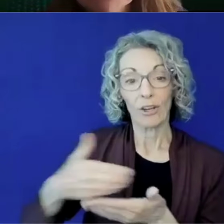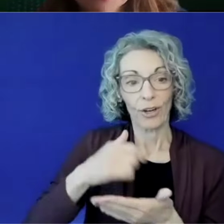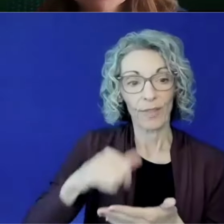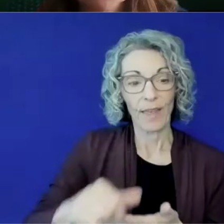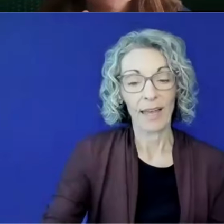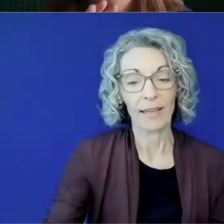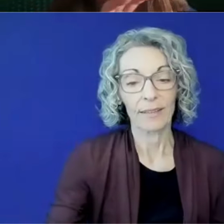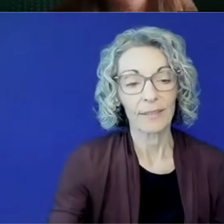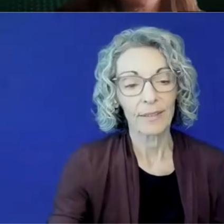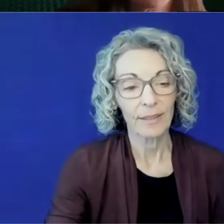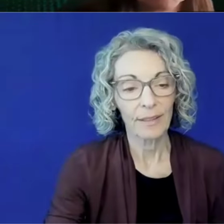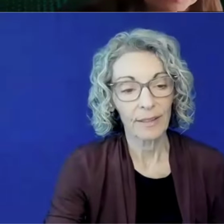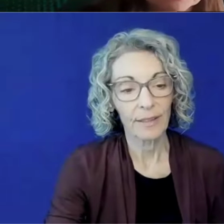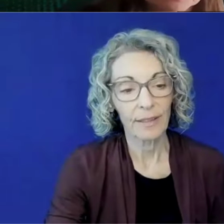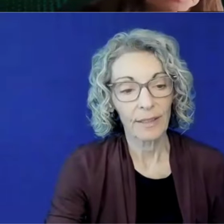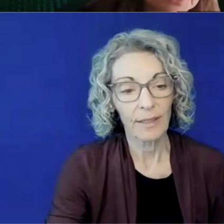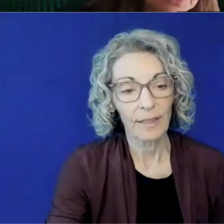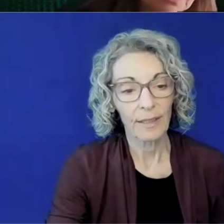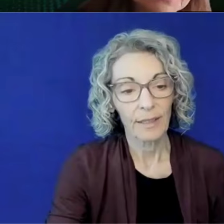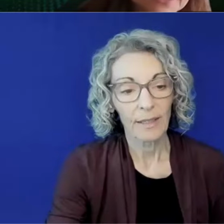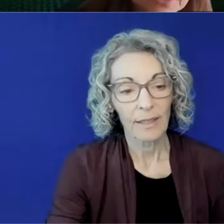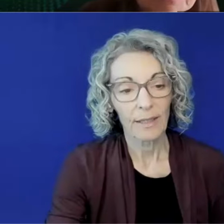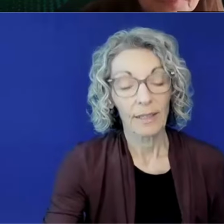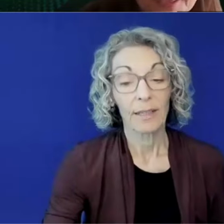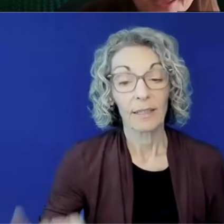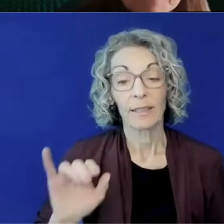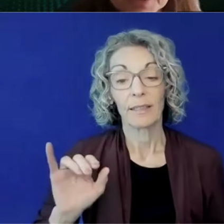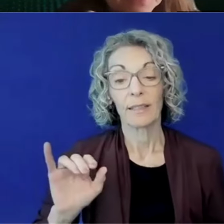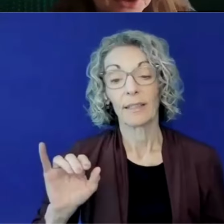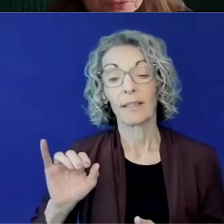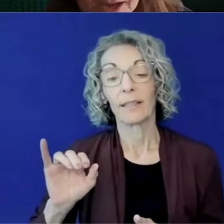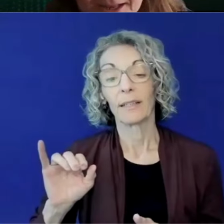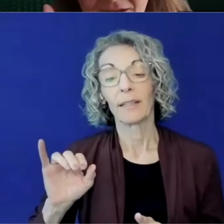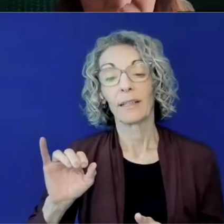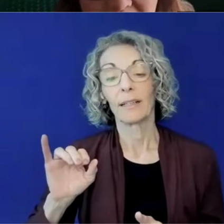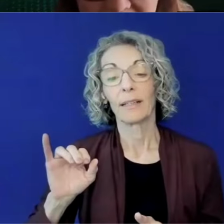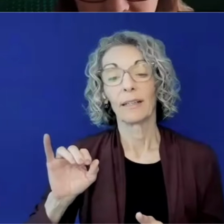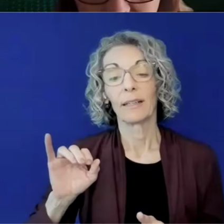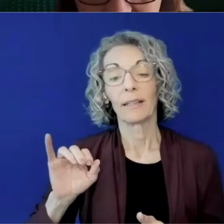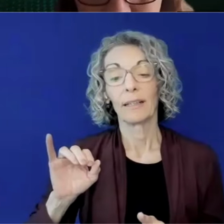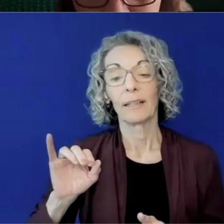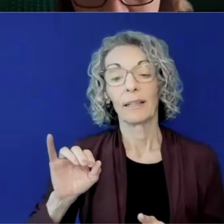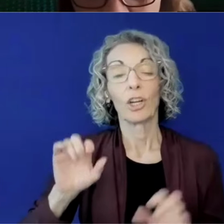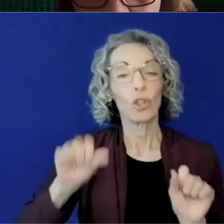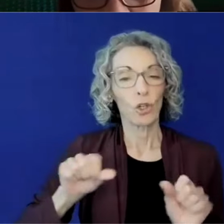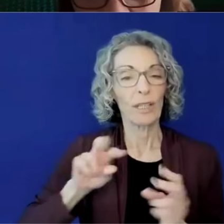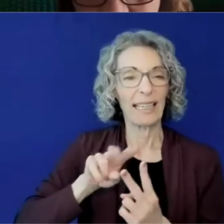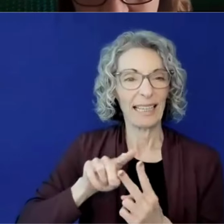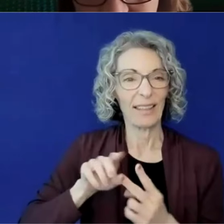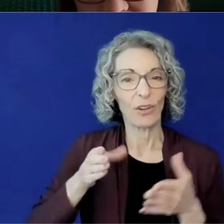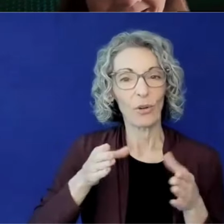it was, if I'm putting into someone else's, would it count as income for them? But you're right, it could be either way.